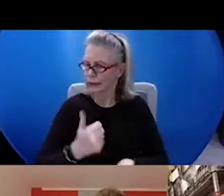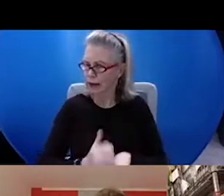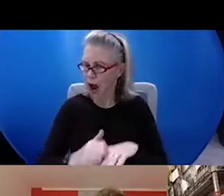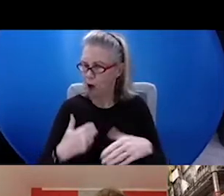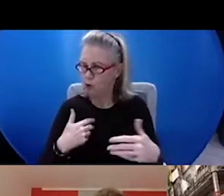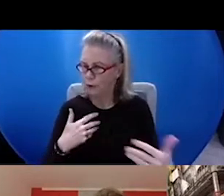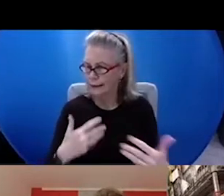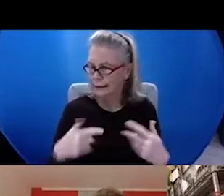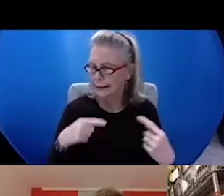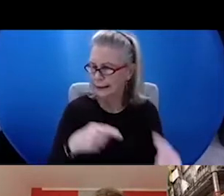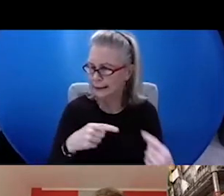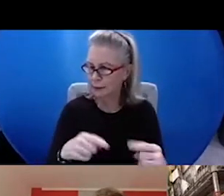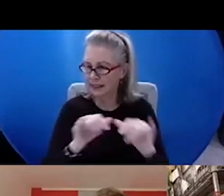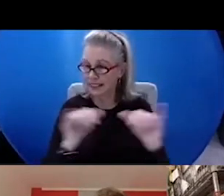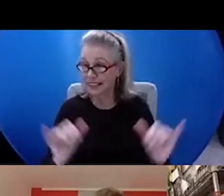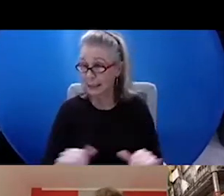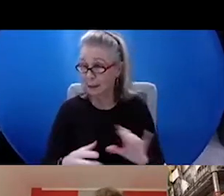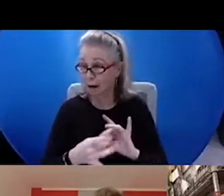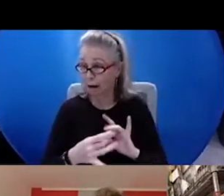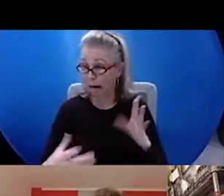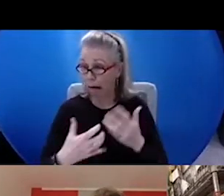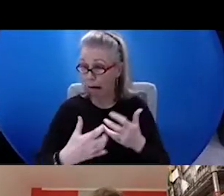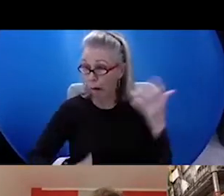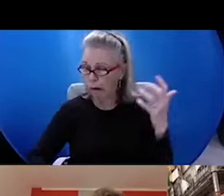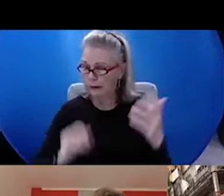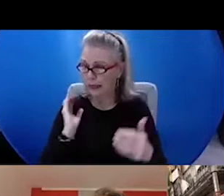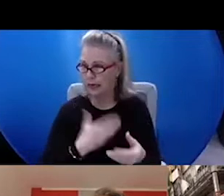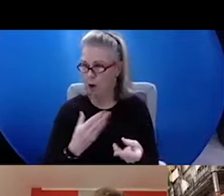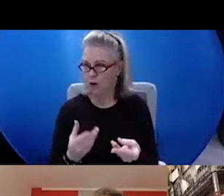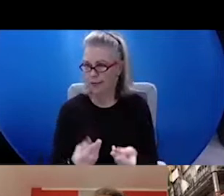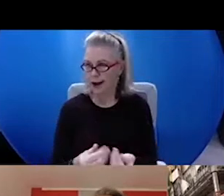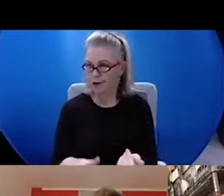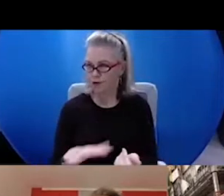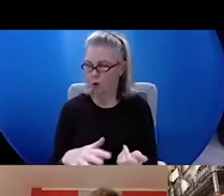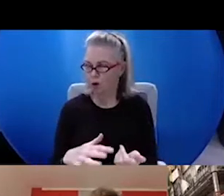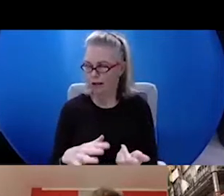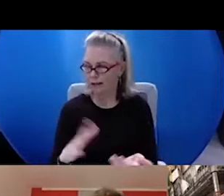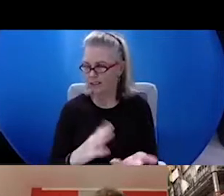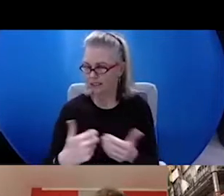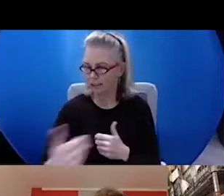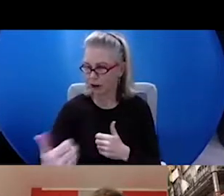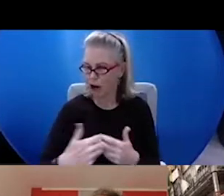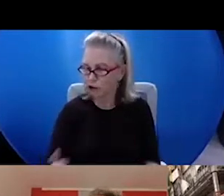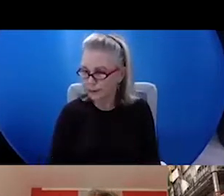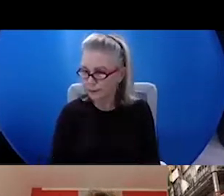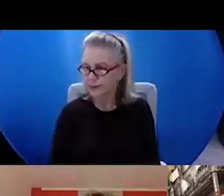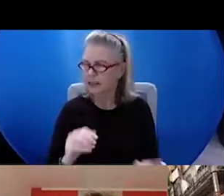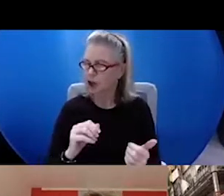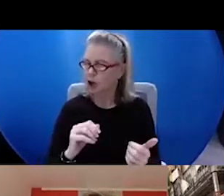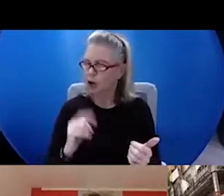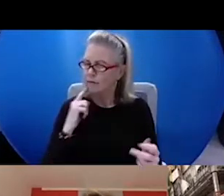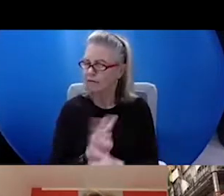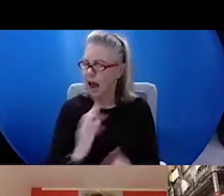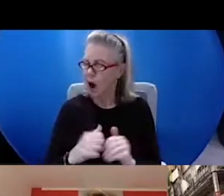systemic holes and our territory structures? Sketching how we have engaged in the politics and poetics